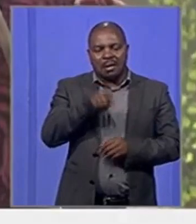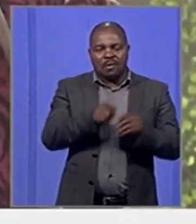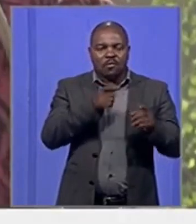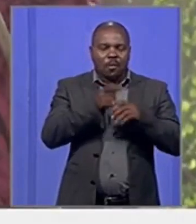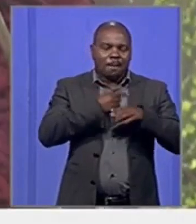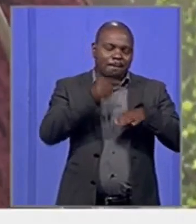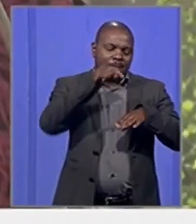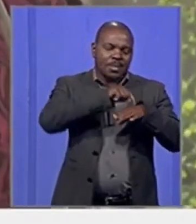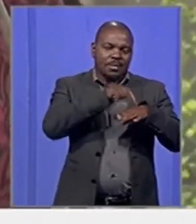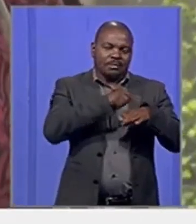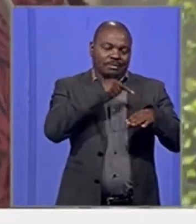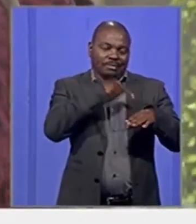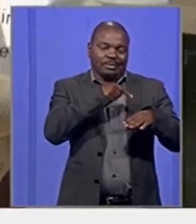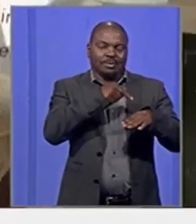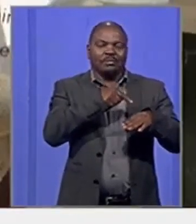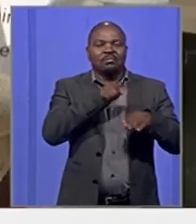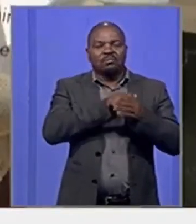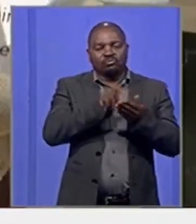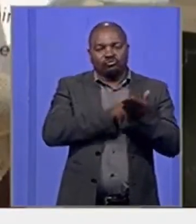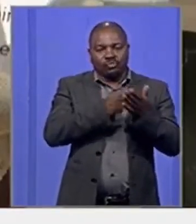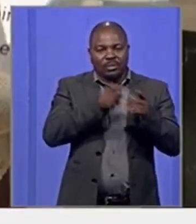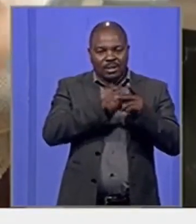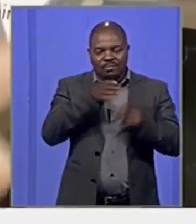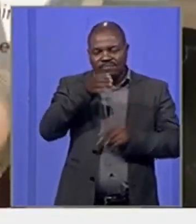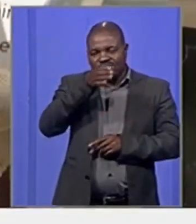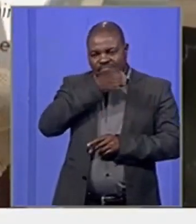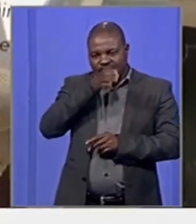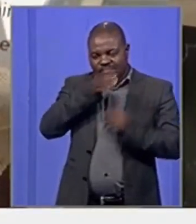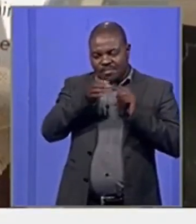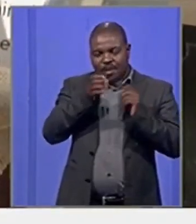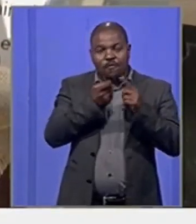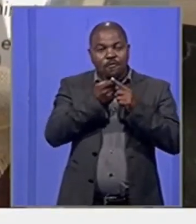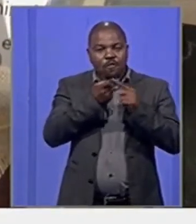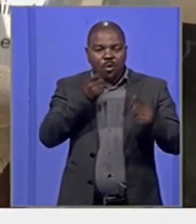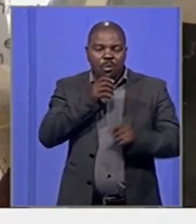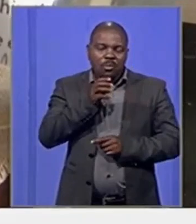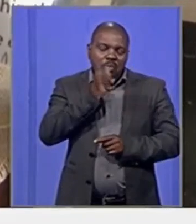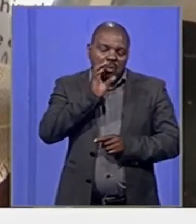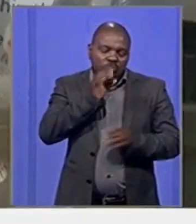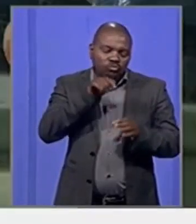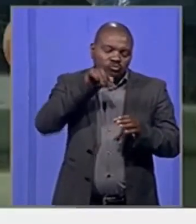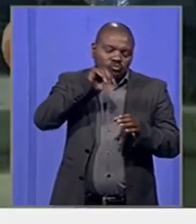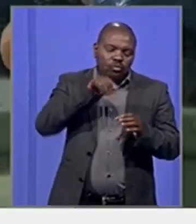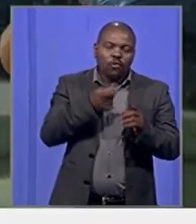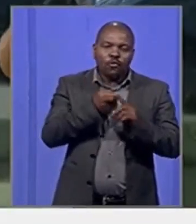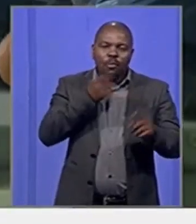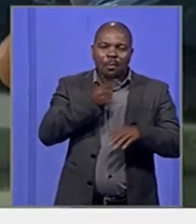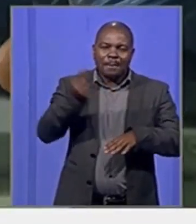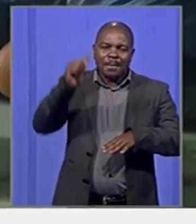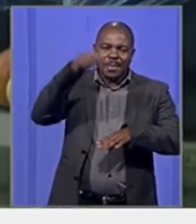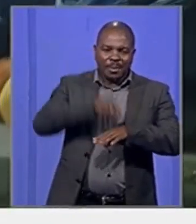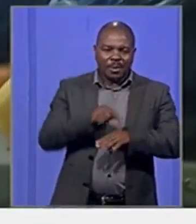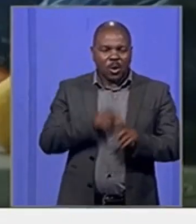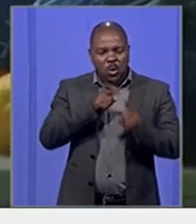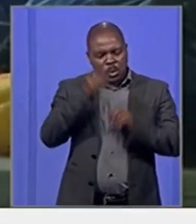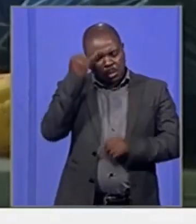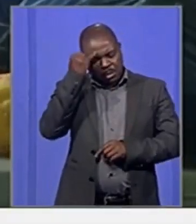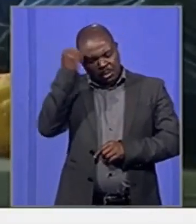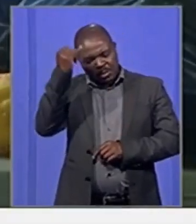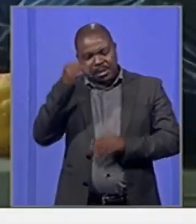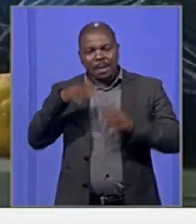mamepe. Tseno ke dingwe tsa dino tse di dirwang ke Metsana Kojane. O ne a tla ka kakanyo